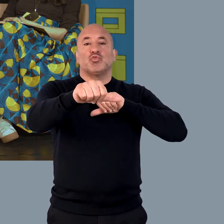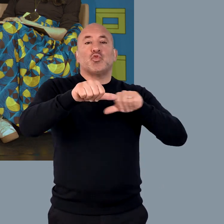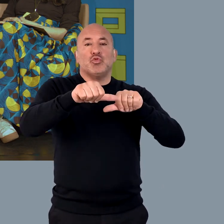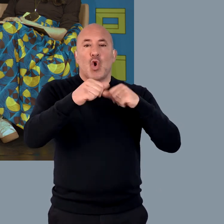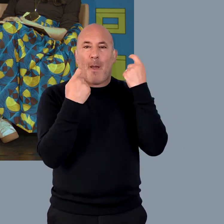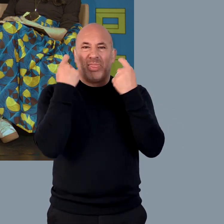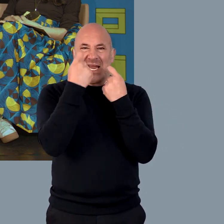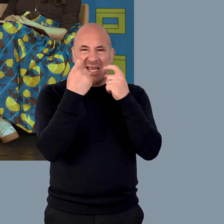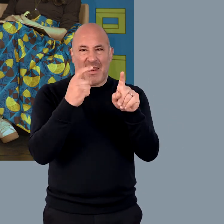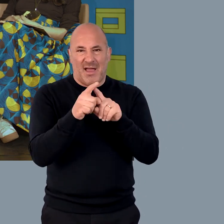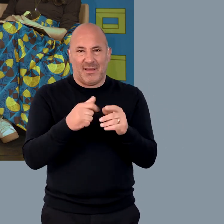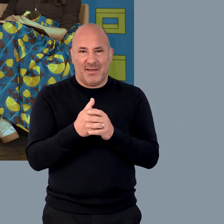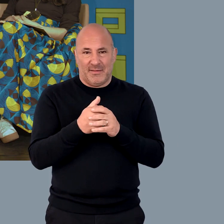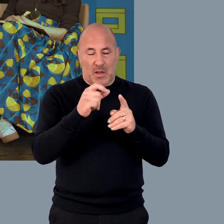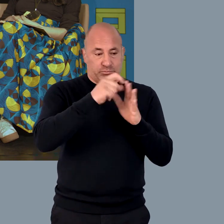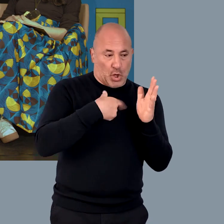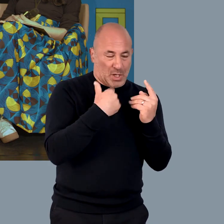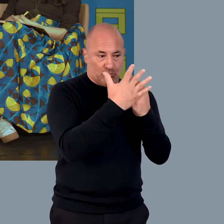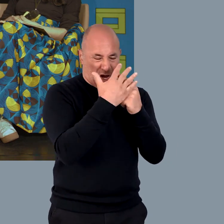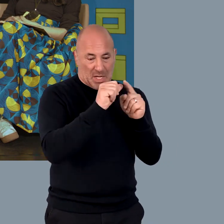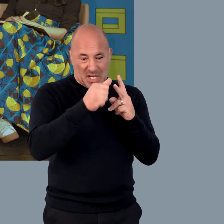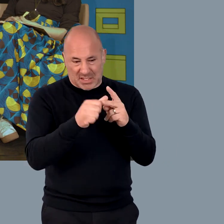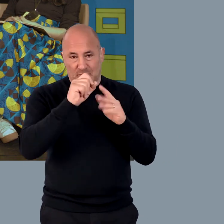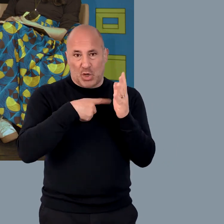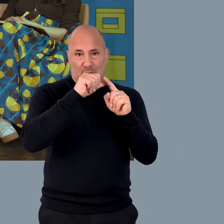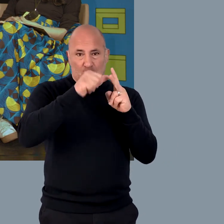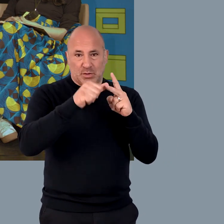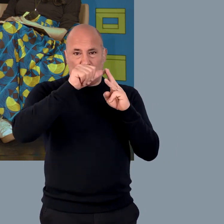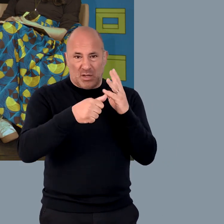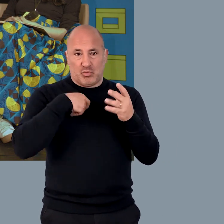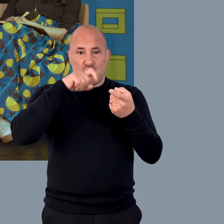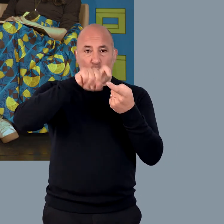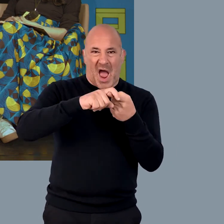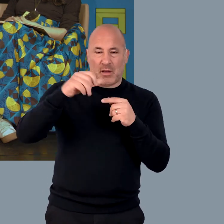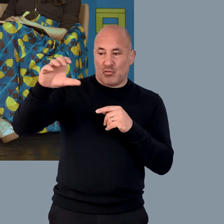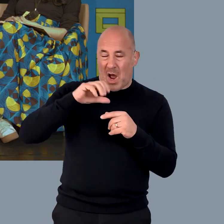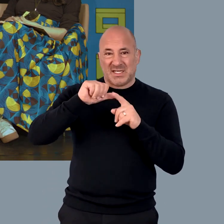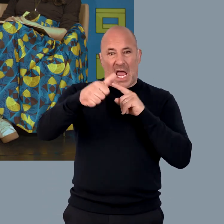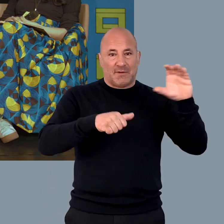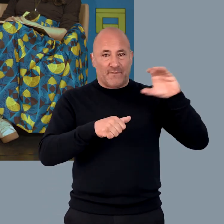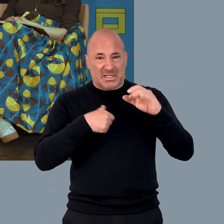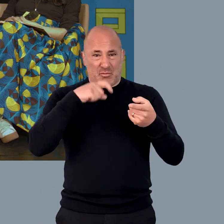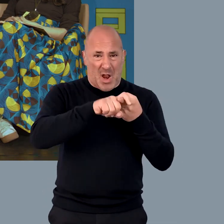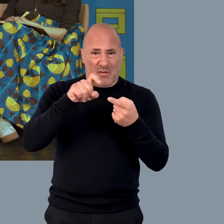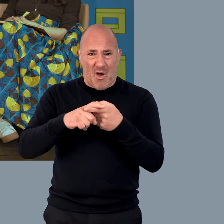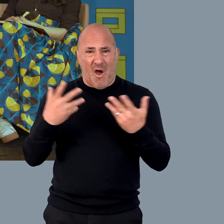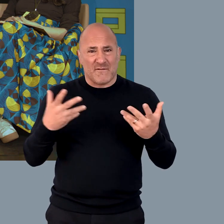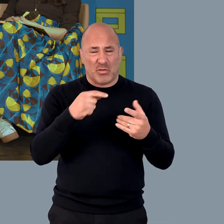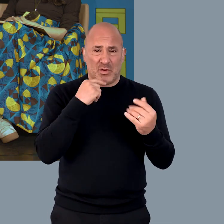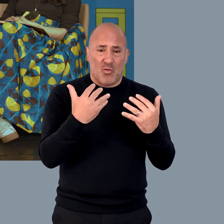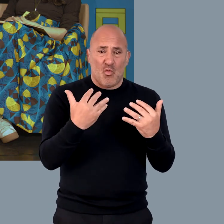what's the word I'm looking for? This short-term thinking. It's if you're really pressured from project to